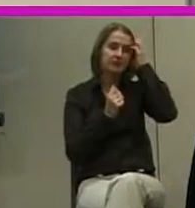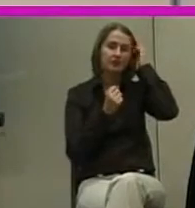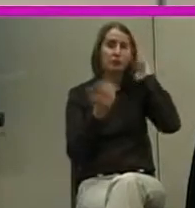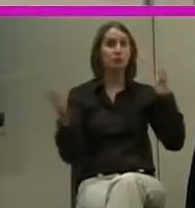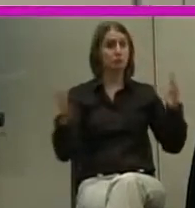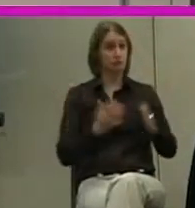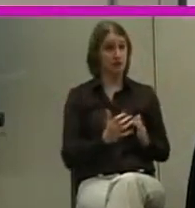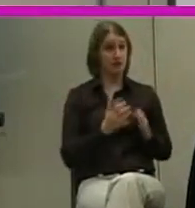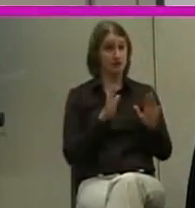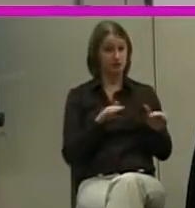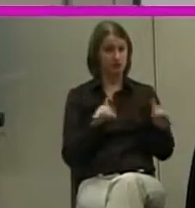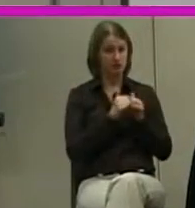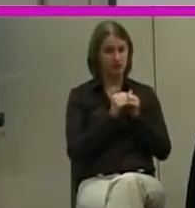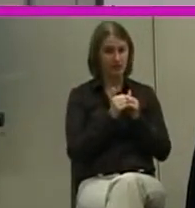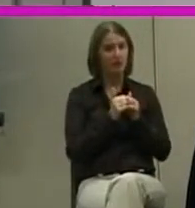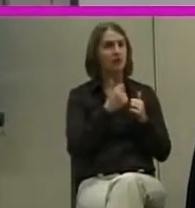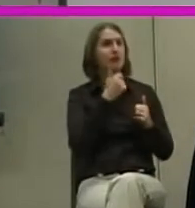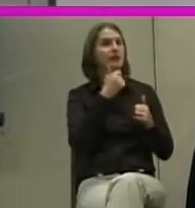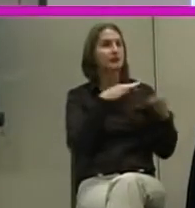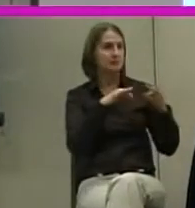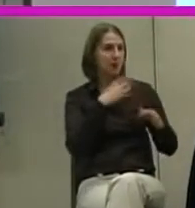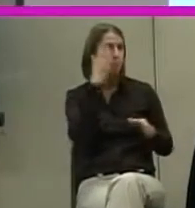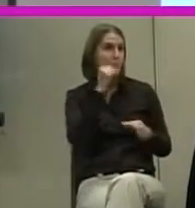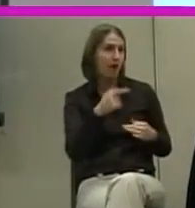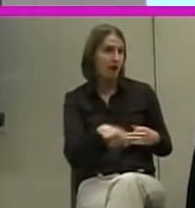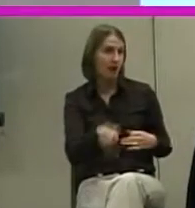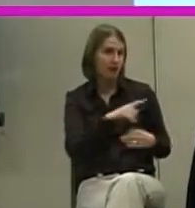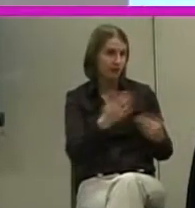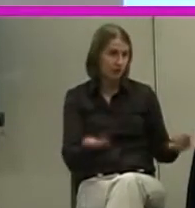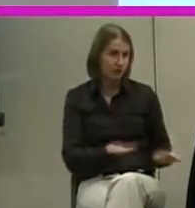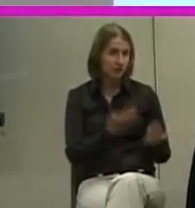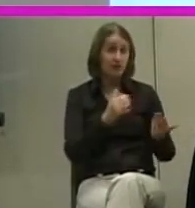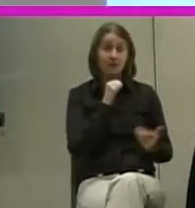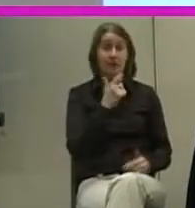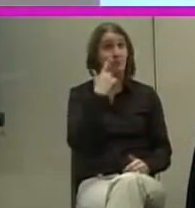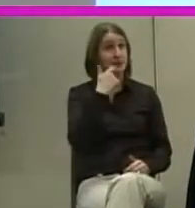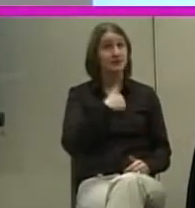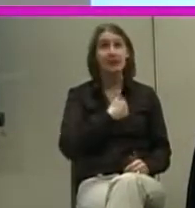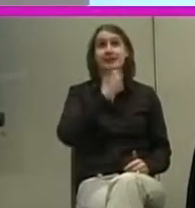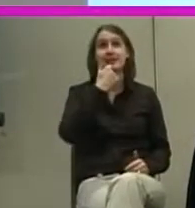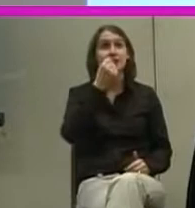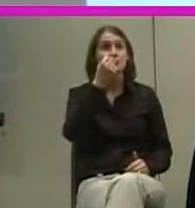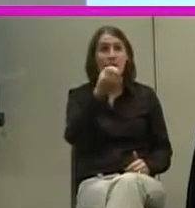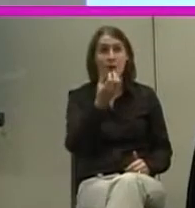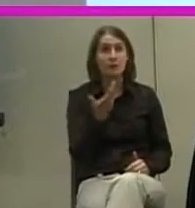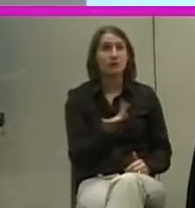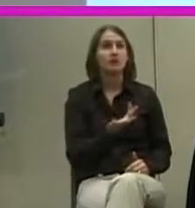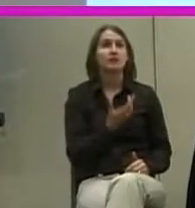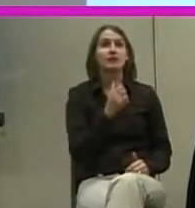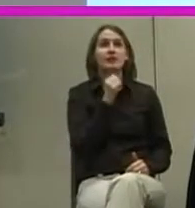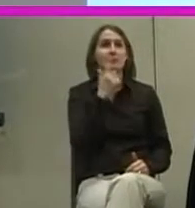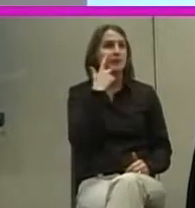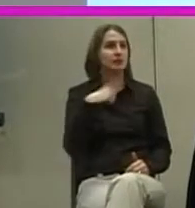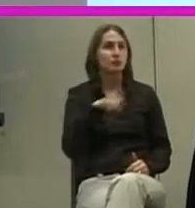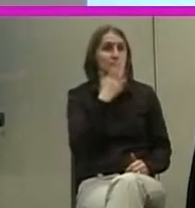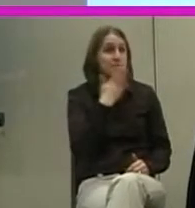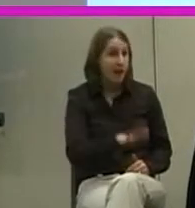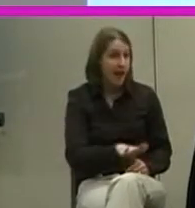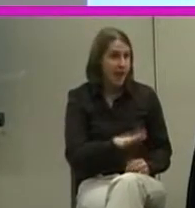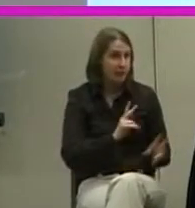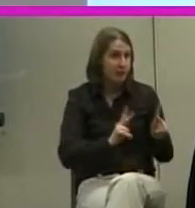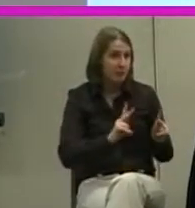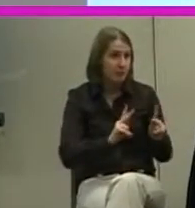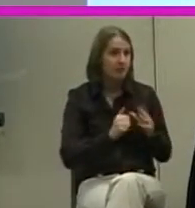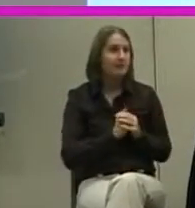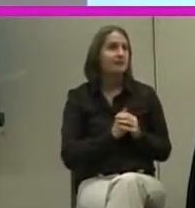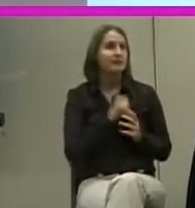together, tell them why they're here. And again, not because I said so, not because you're bad, not